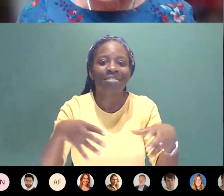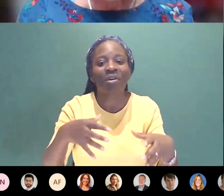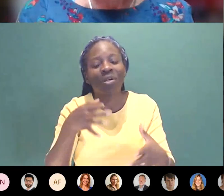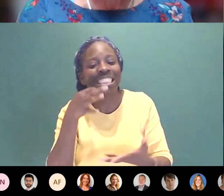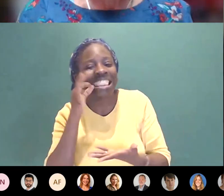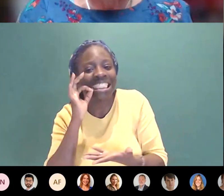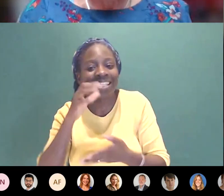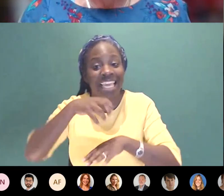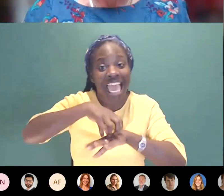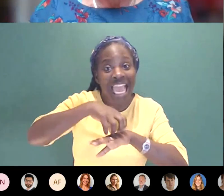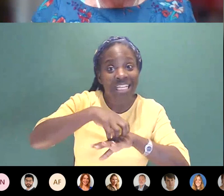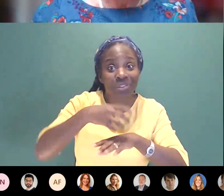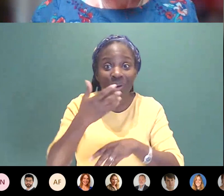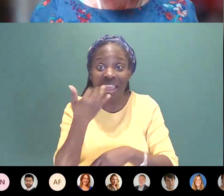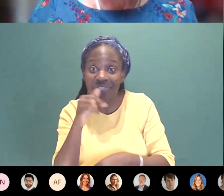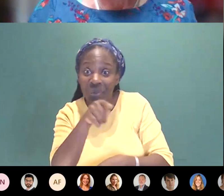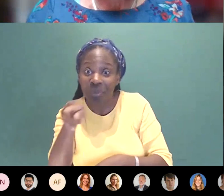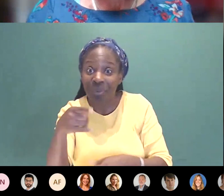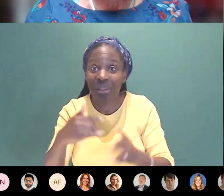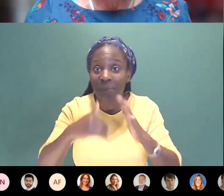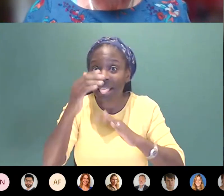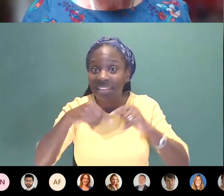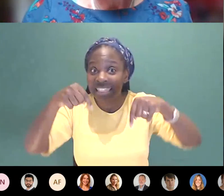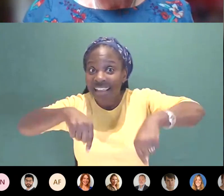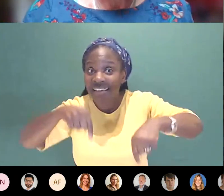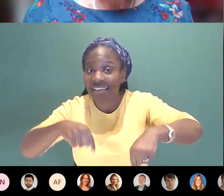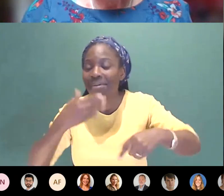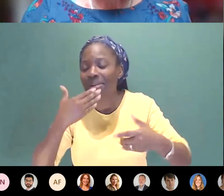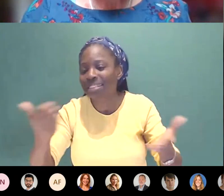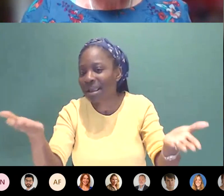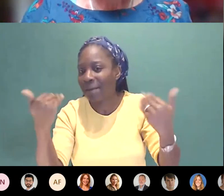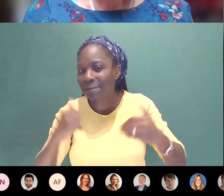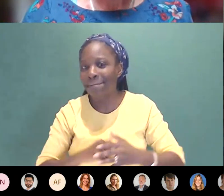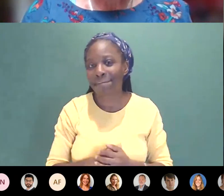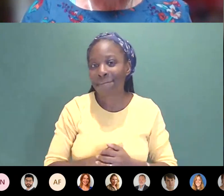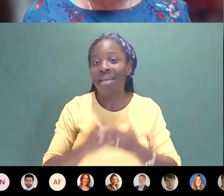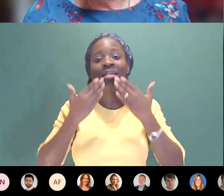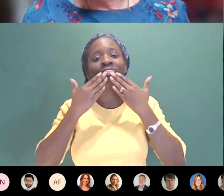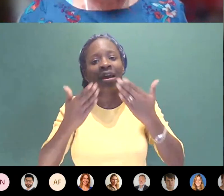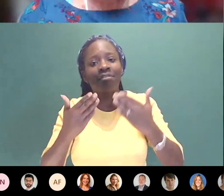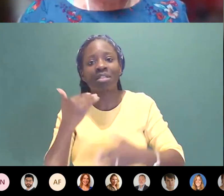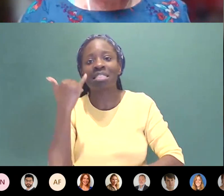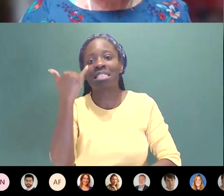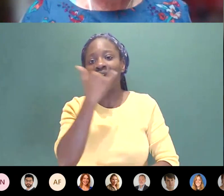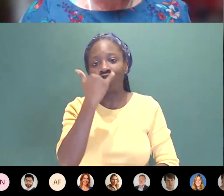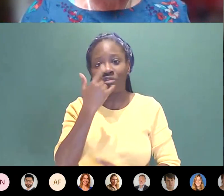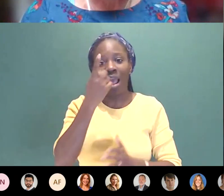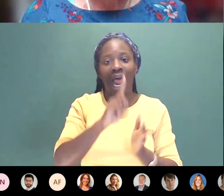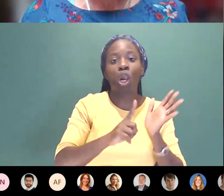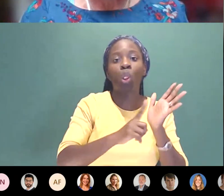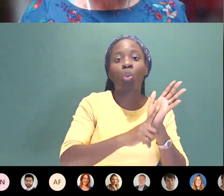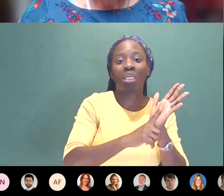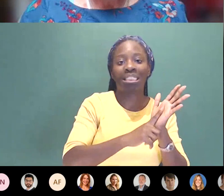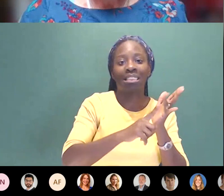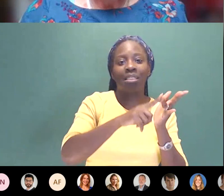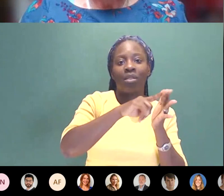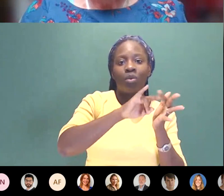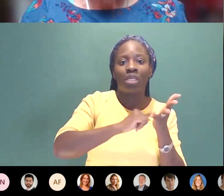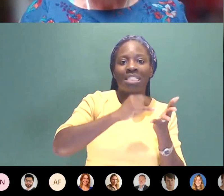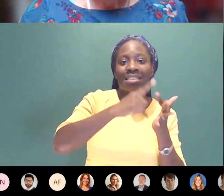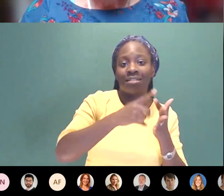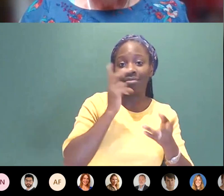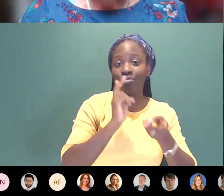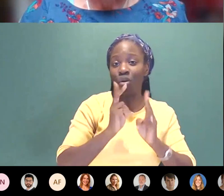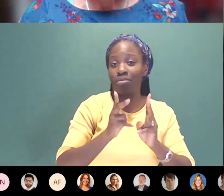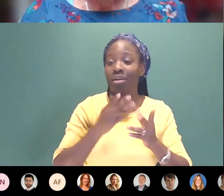cake. So if you're in the building, then you're very welcome to come along. Thank you to Sandra and Louise for interpreting. That was